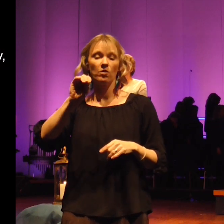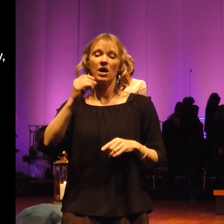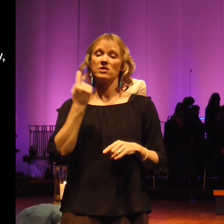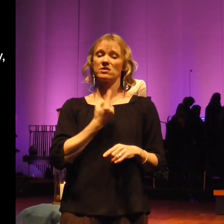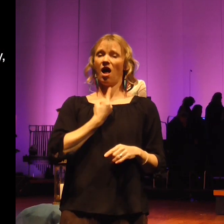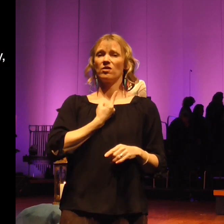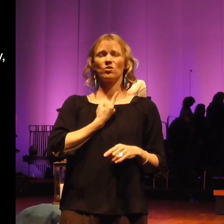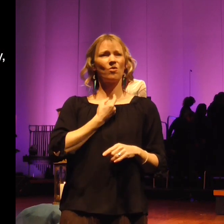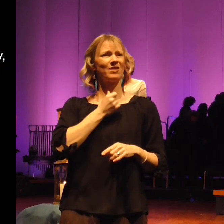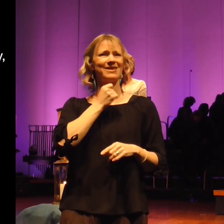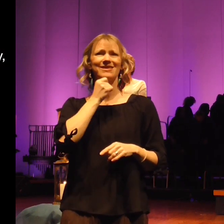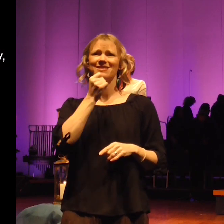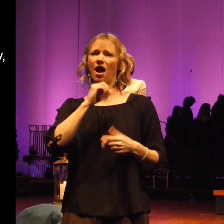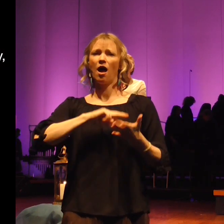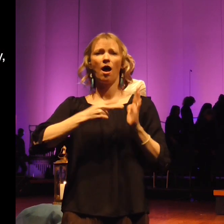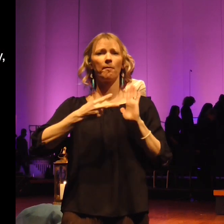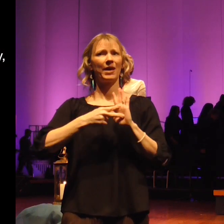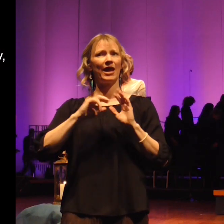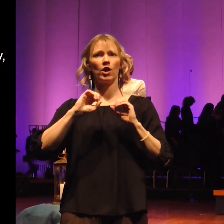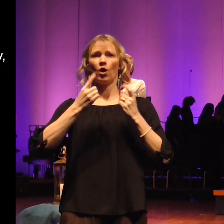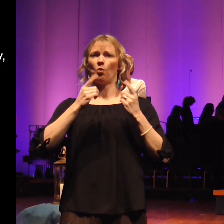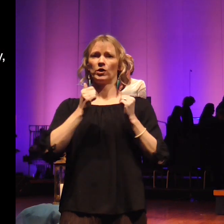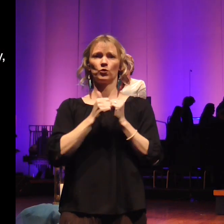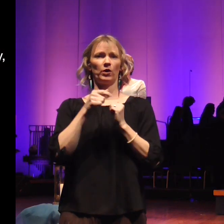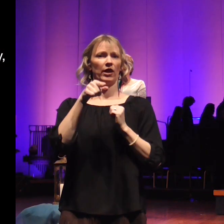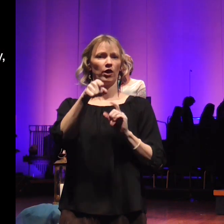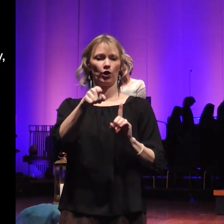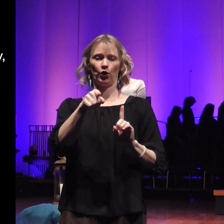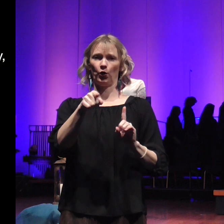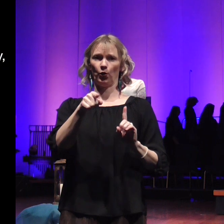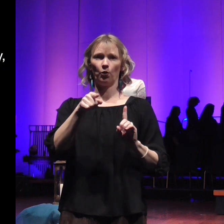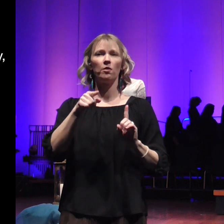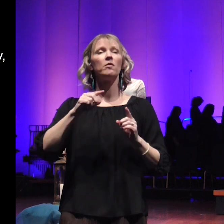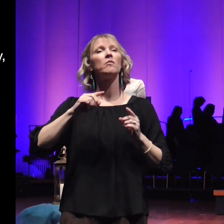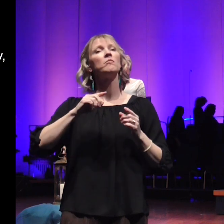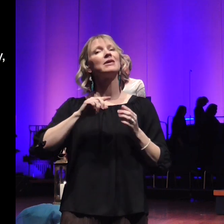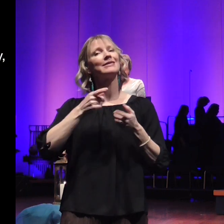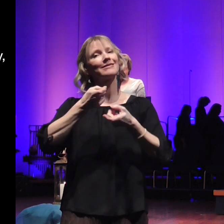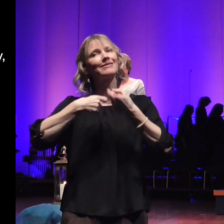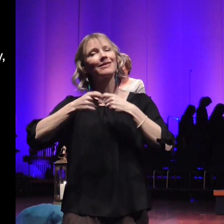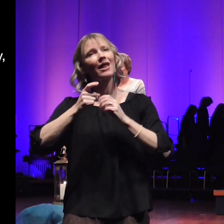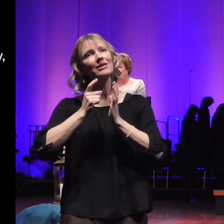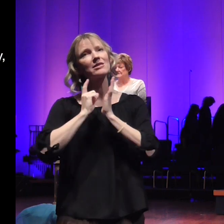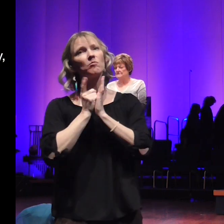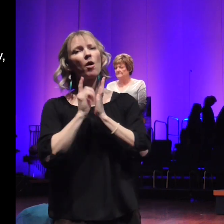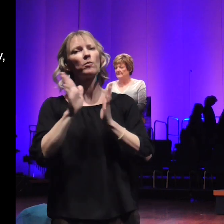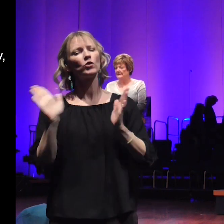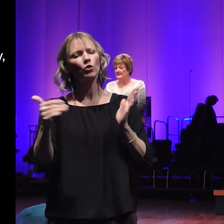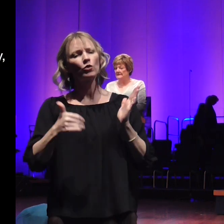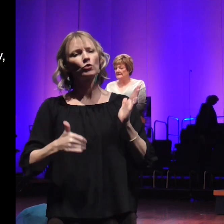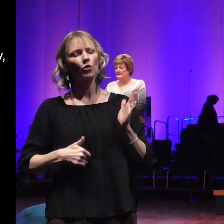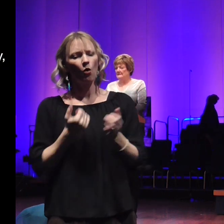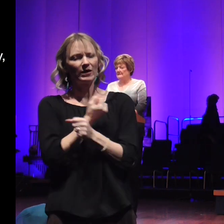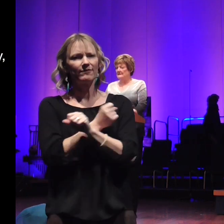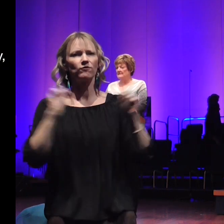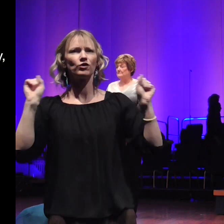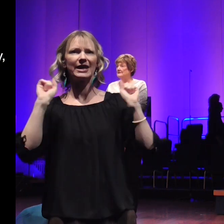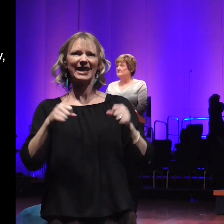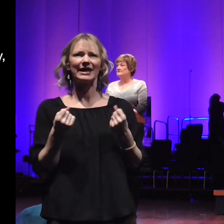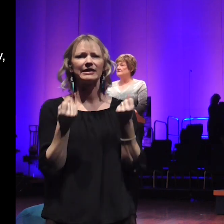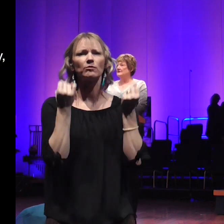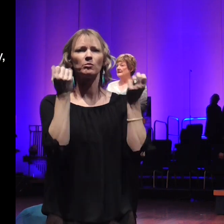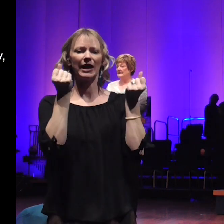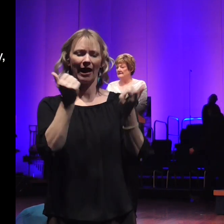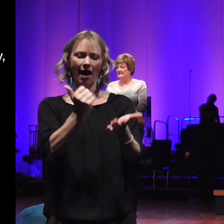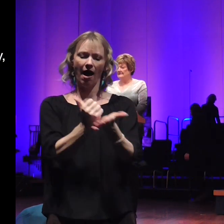Solitude is not the absence of company, but the moment when our soul is free to speak and help